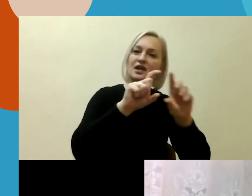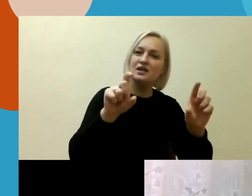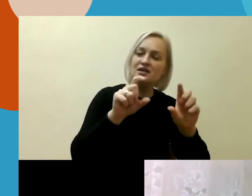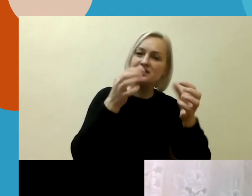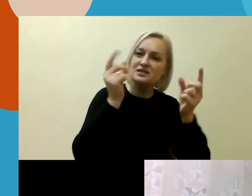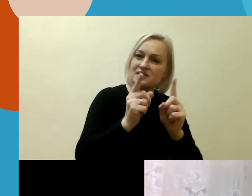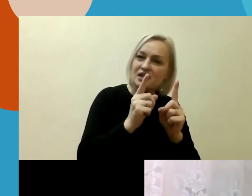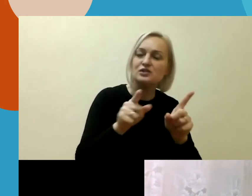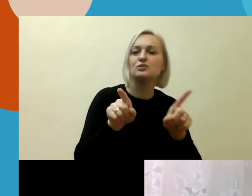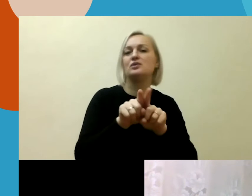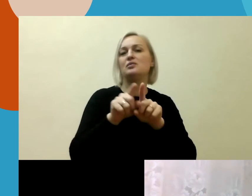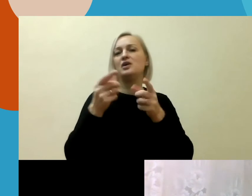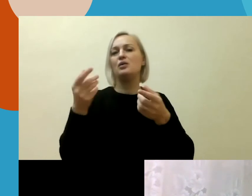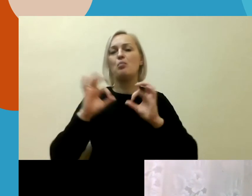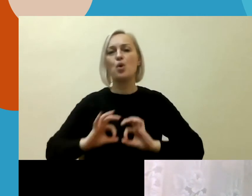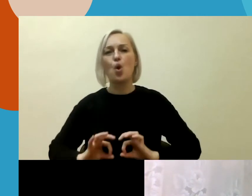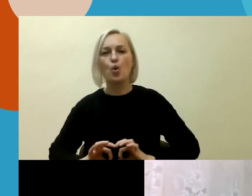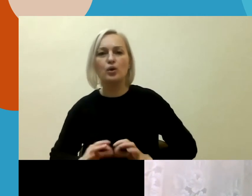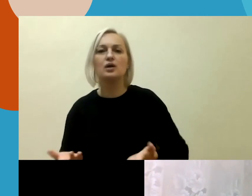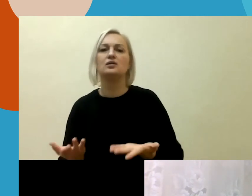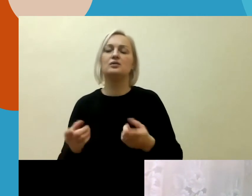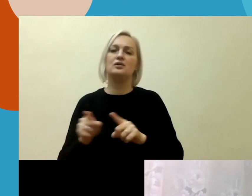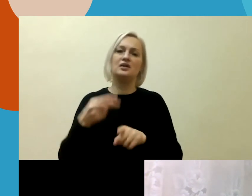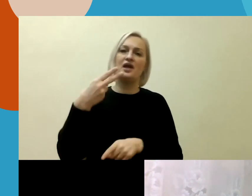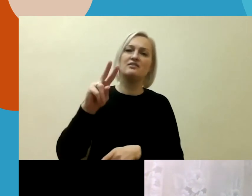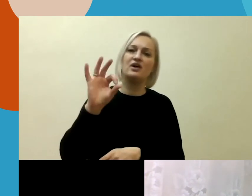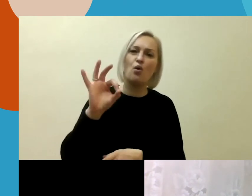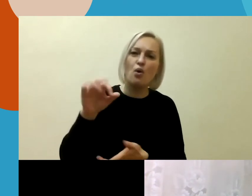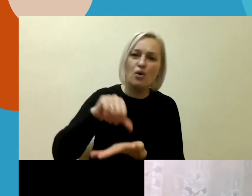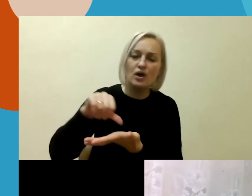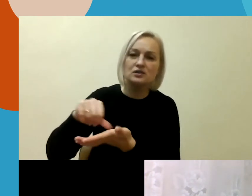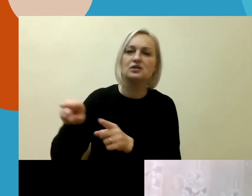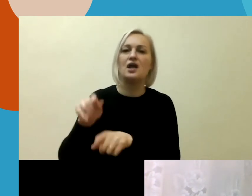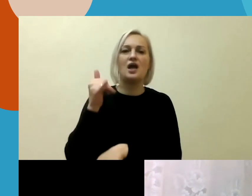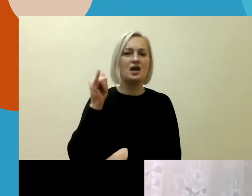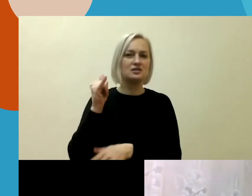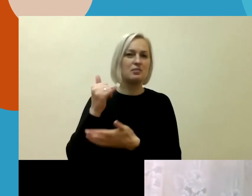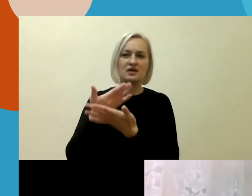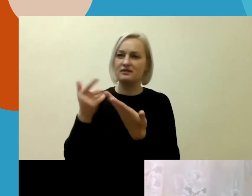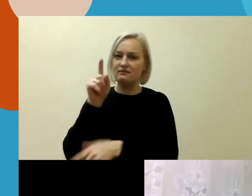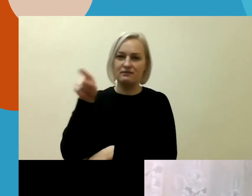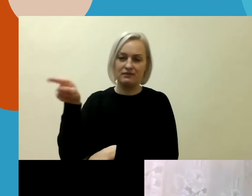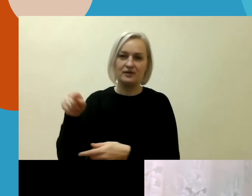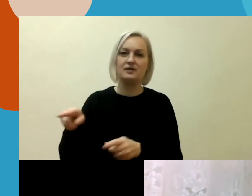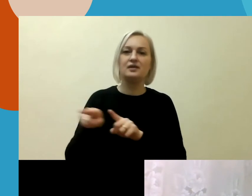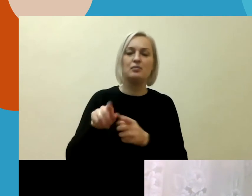The police officials, prosecutors' office,